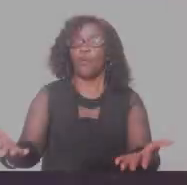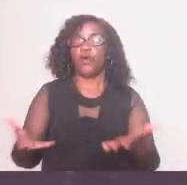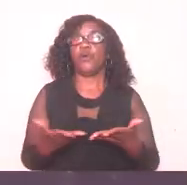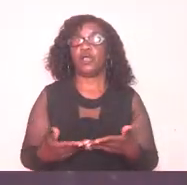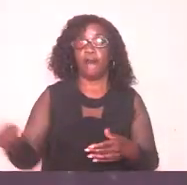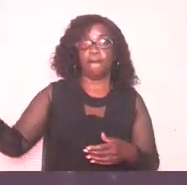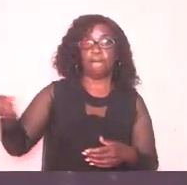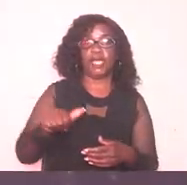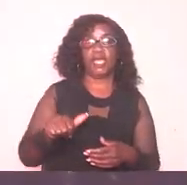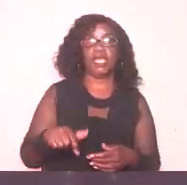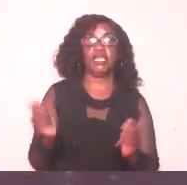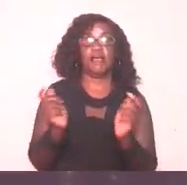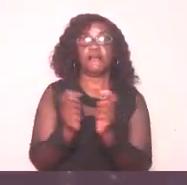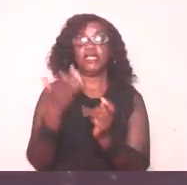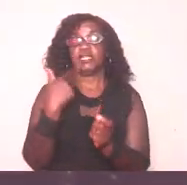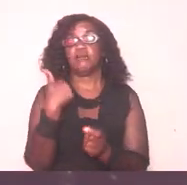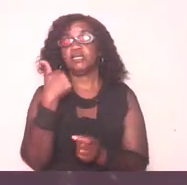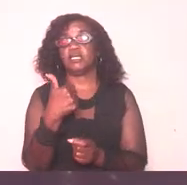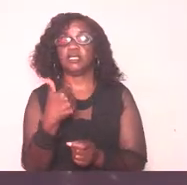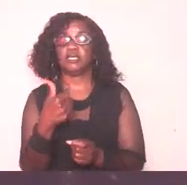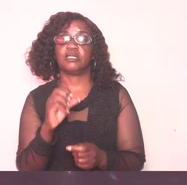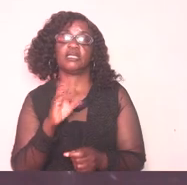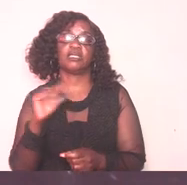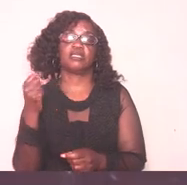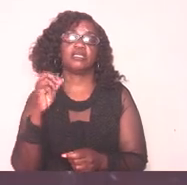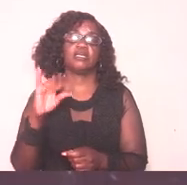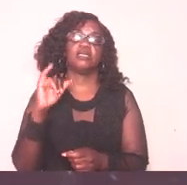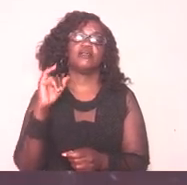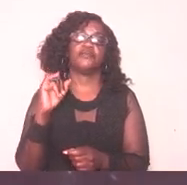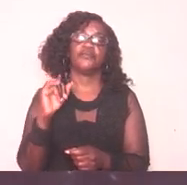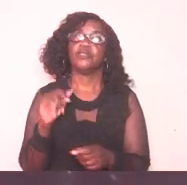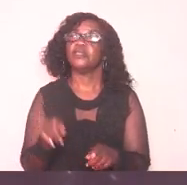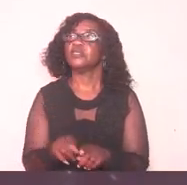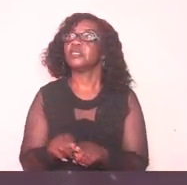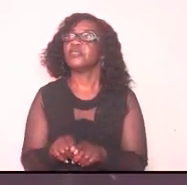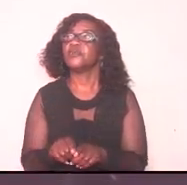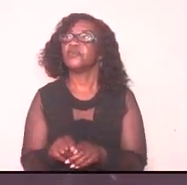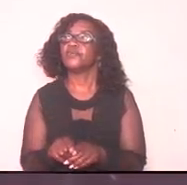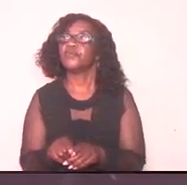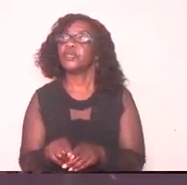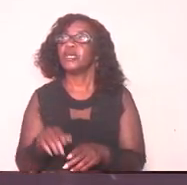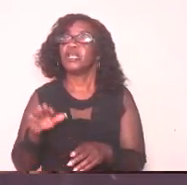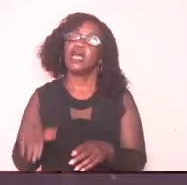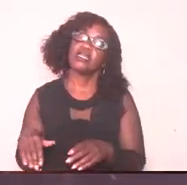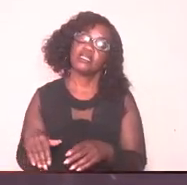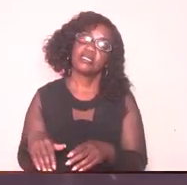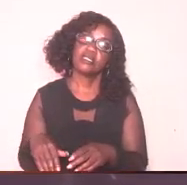Welcome back to the sixth edition of the SASI Debate Challenge. We are in the last quarter of